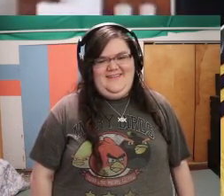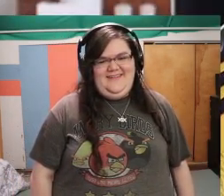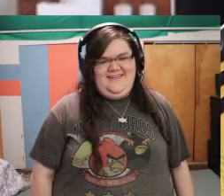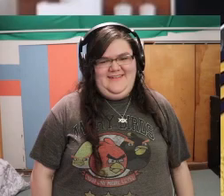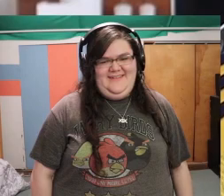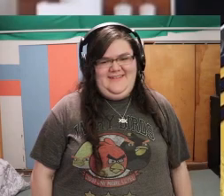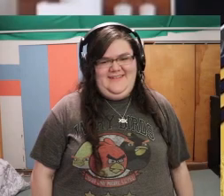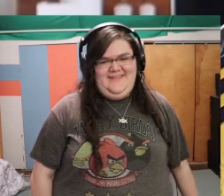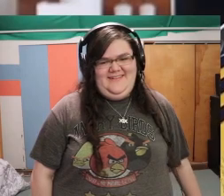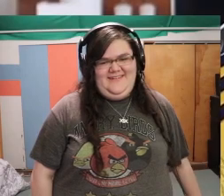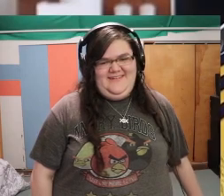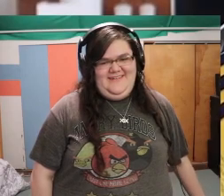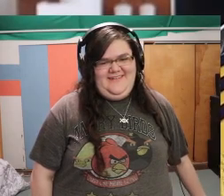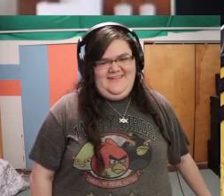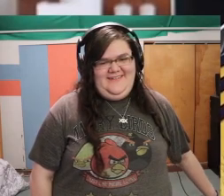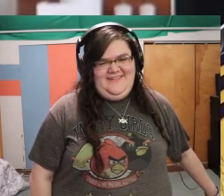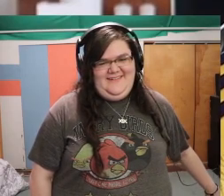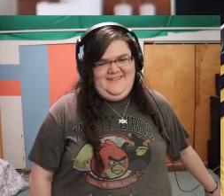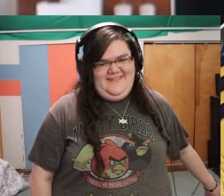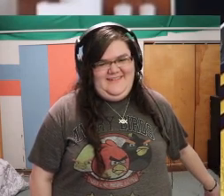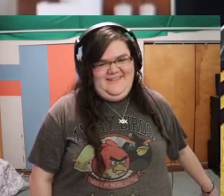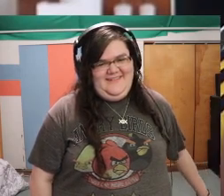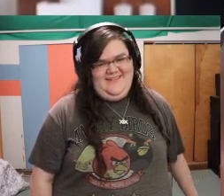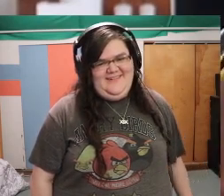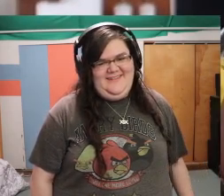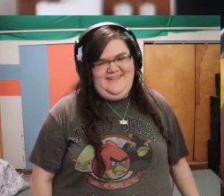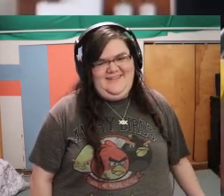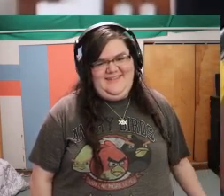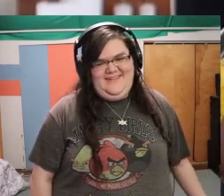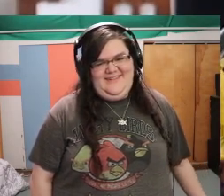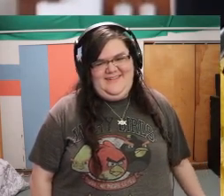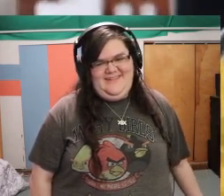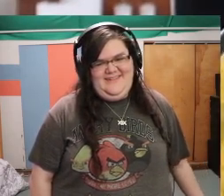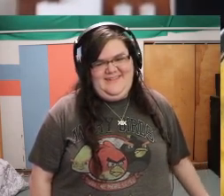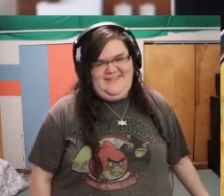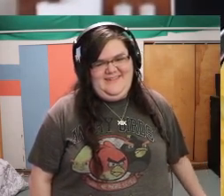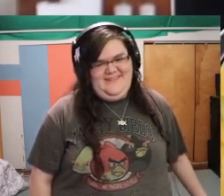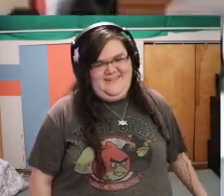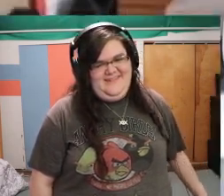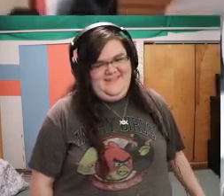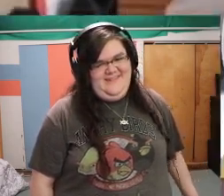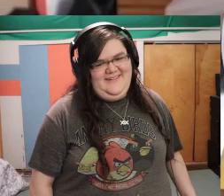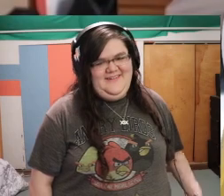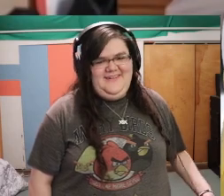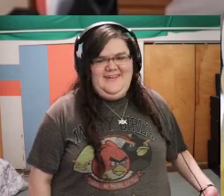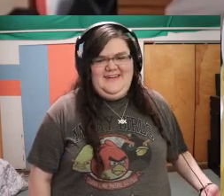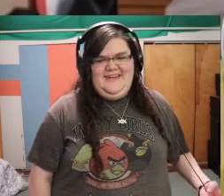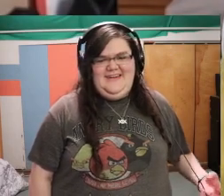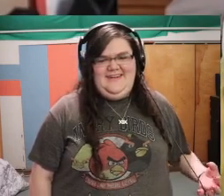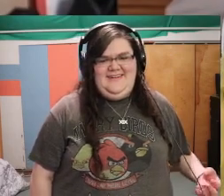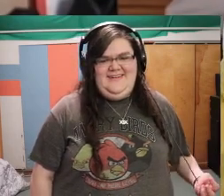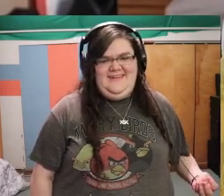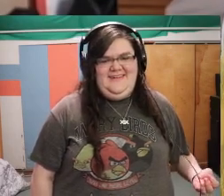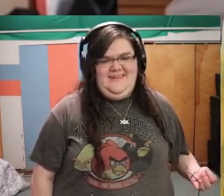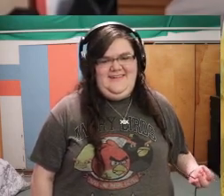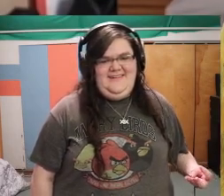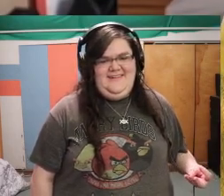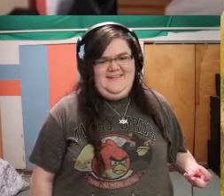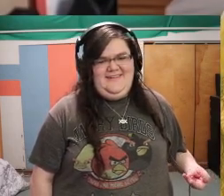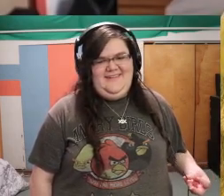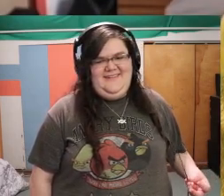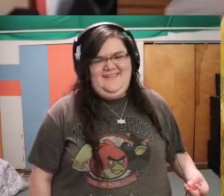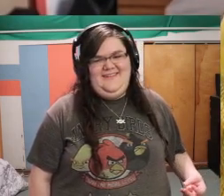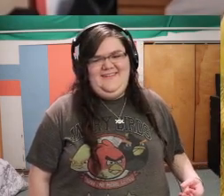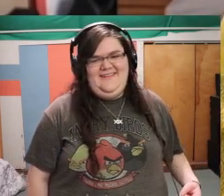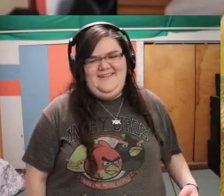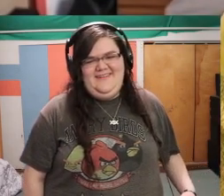posting. Alright, no, but I can see your rage on FIFA 20. My heart bleeds. Bro, I've played 2 games and I don't want to play